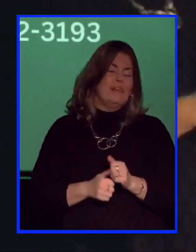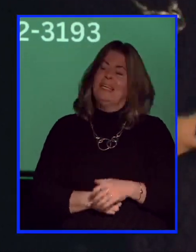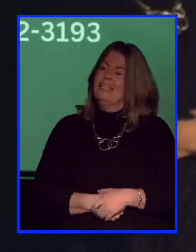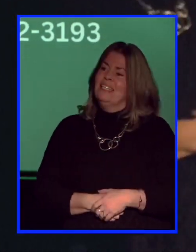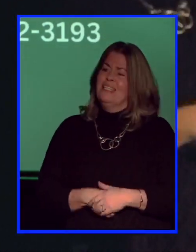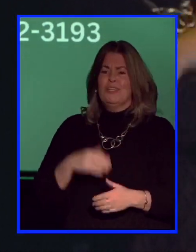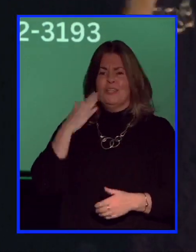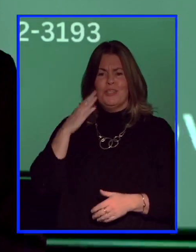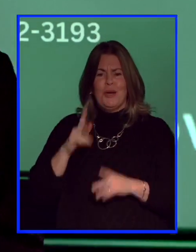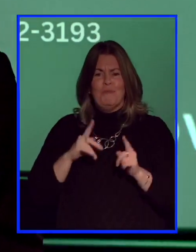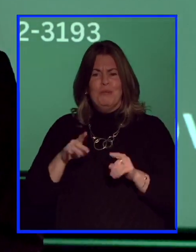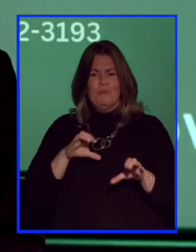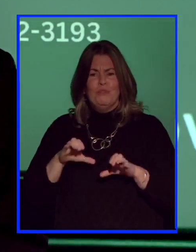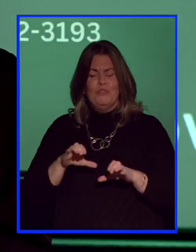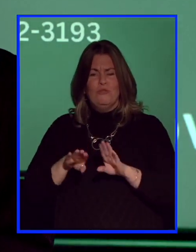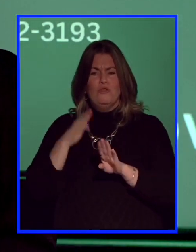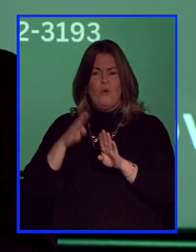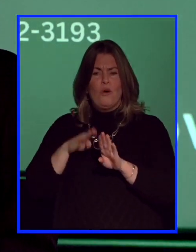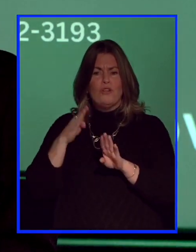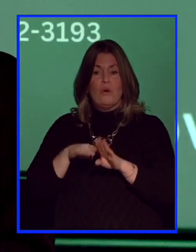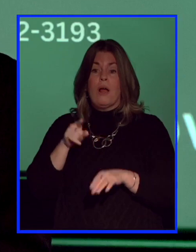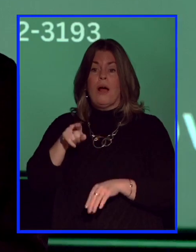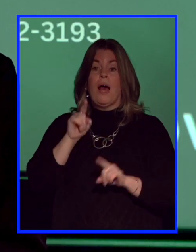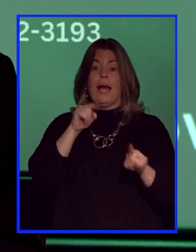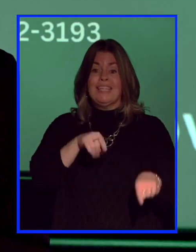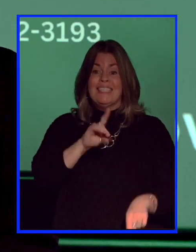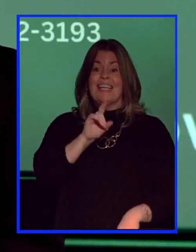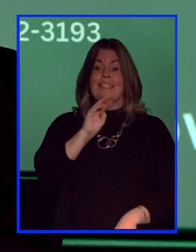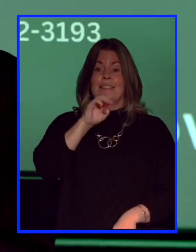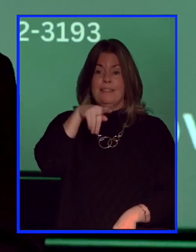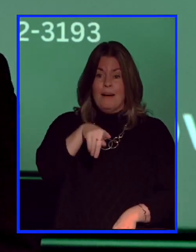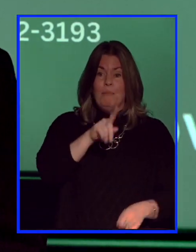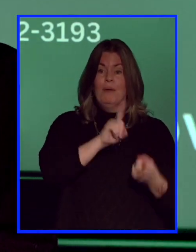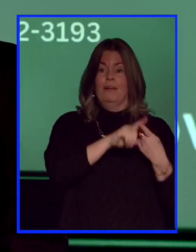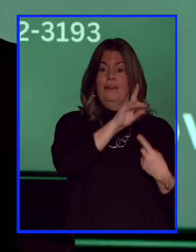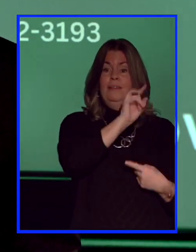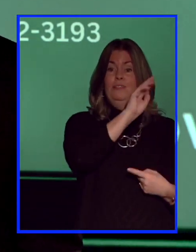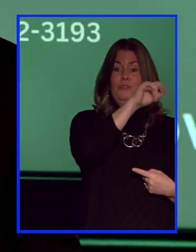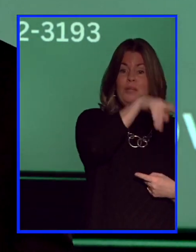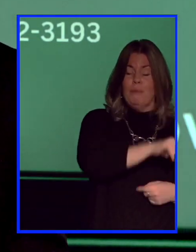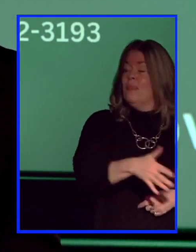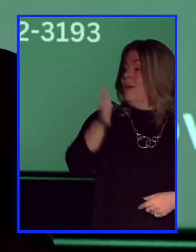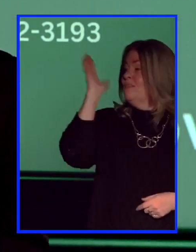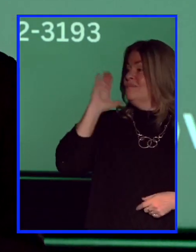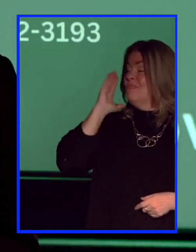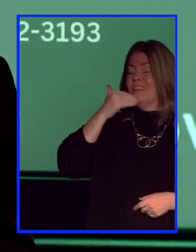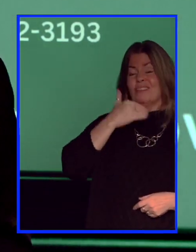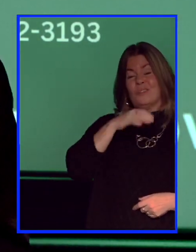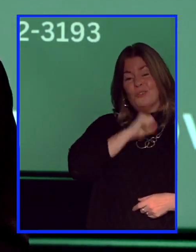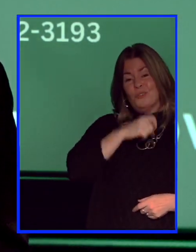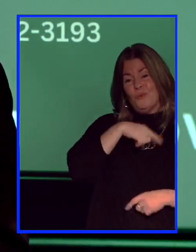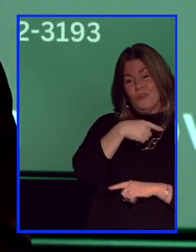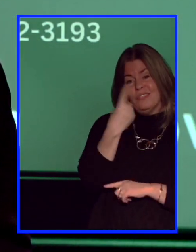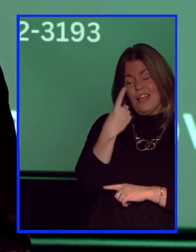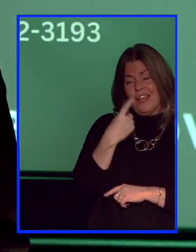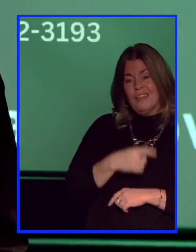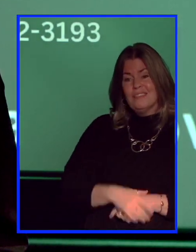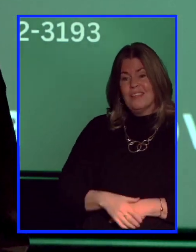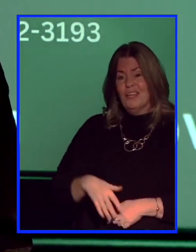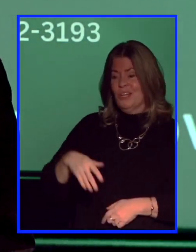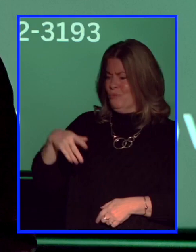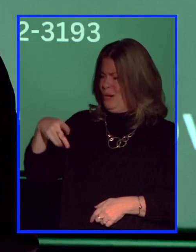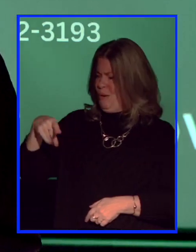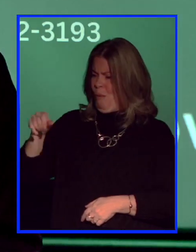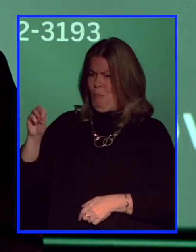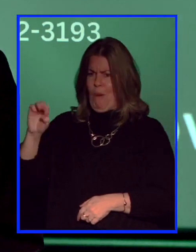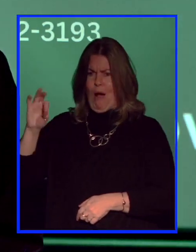know how people do door-to-door campaigns? I did a dump-to-dump campaign. And those were in the good old days when Chandler Hewitt from Pomfret was over here at